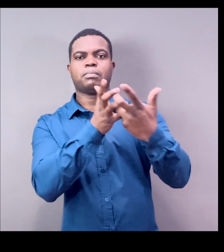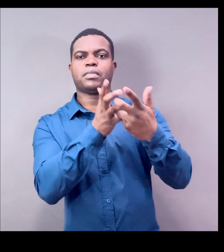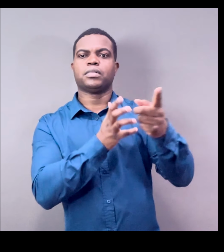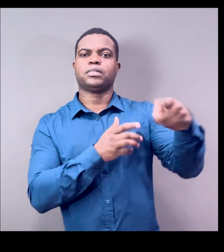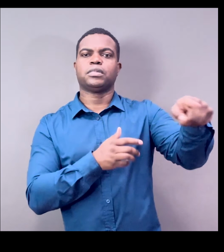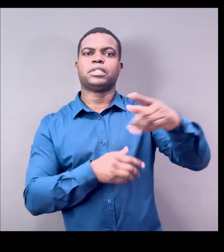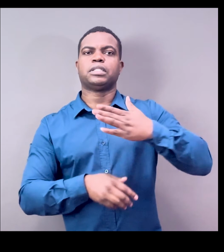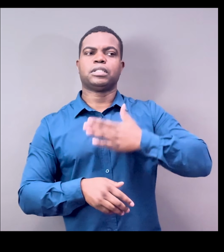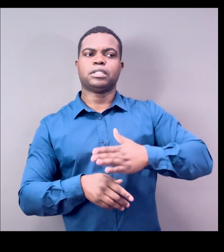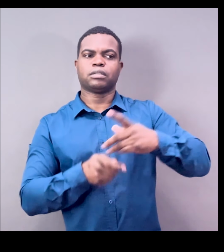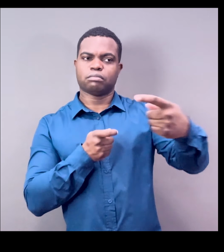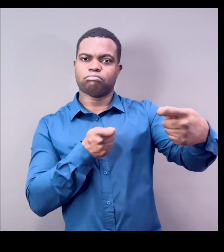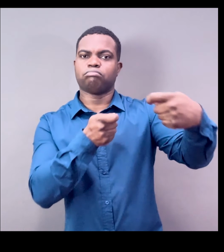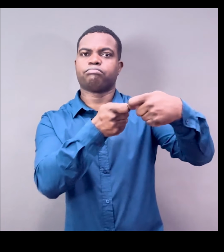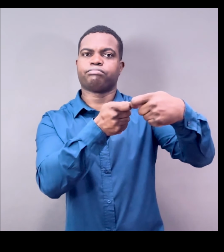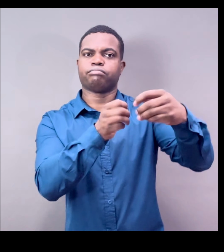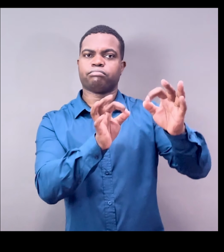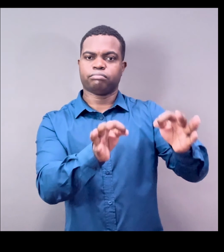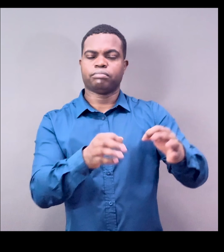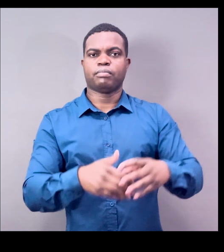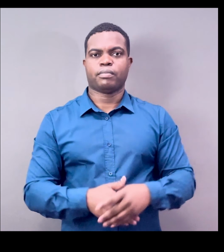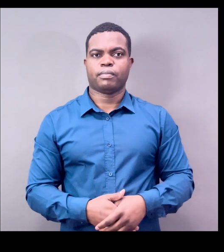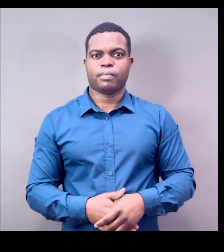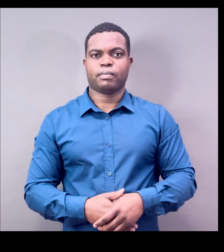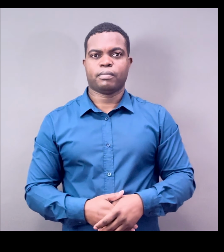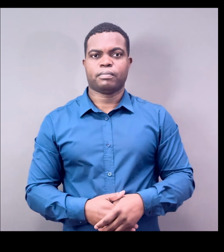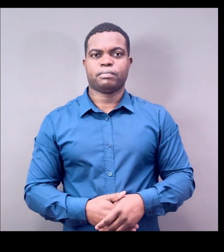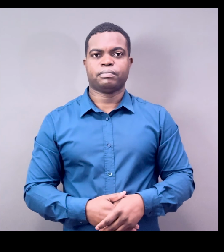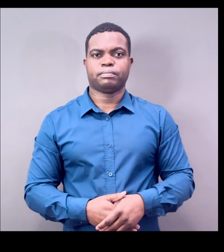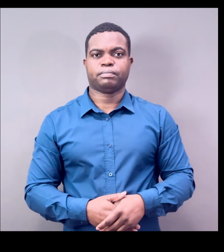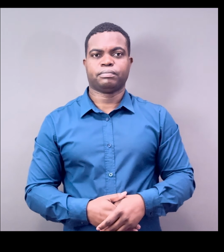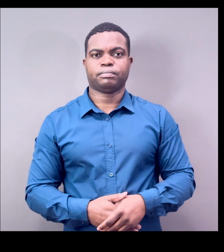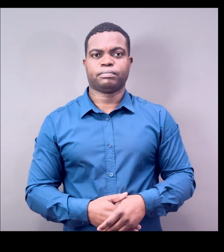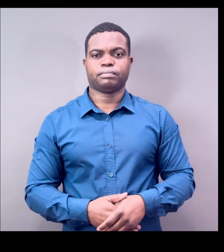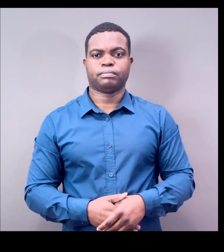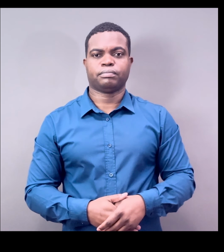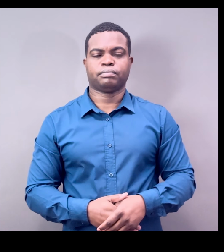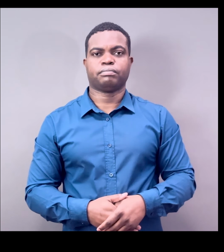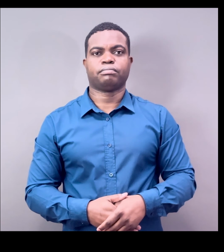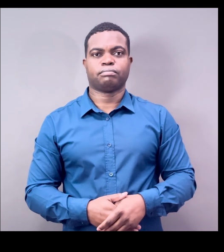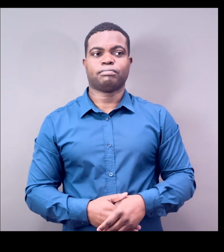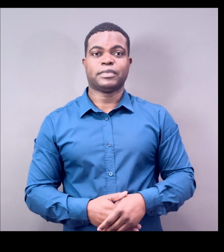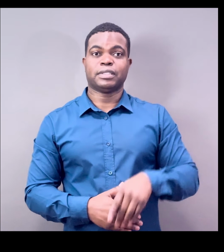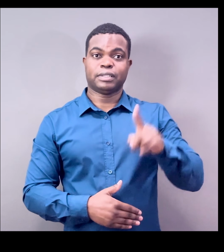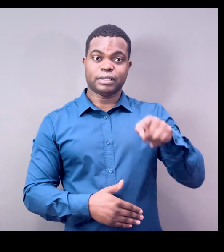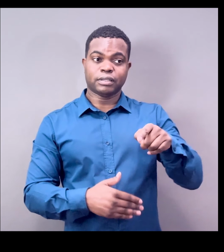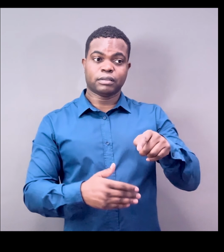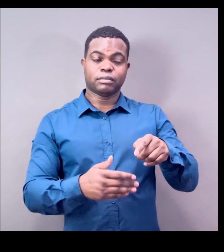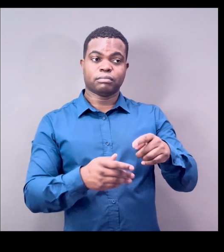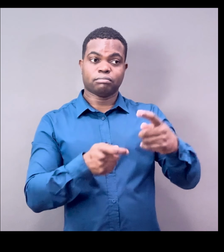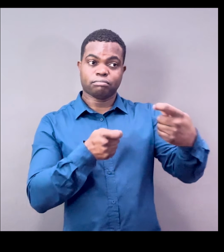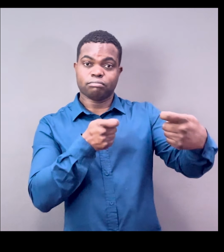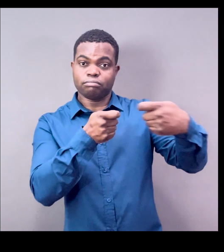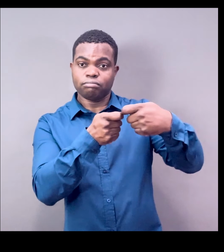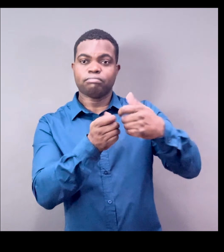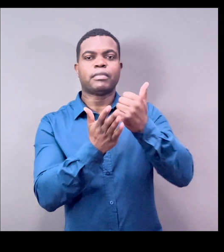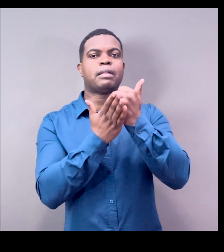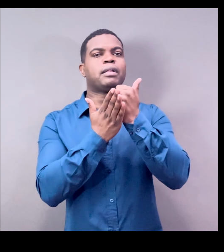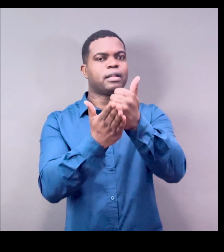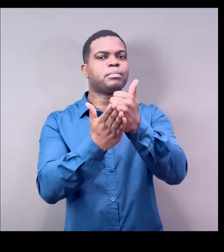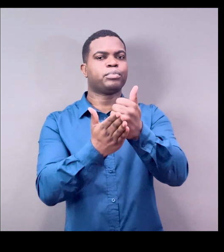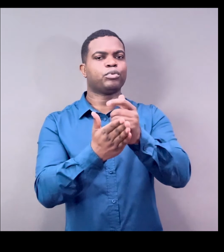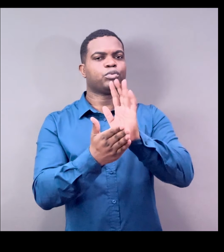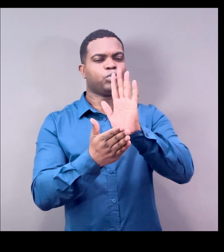towards the needs of the community. This will help you to manage